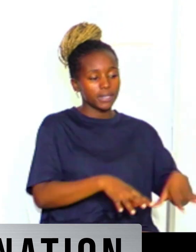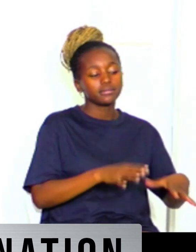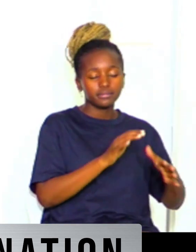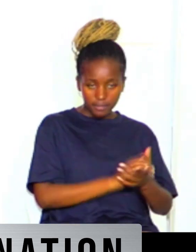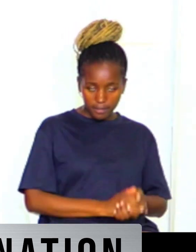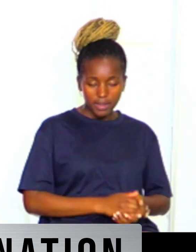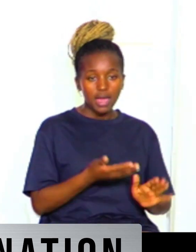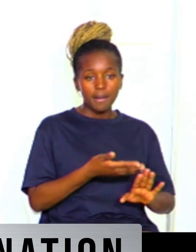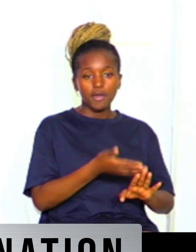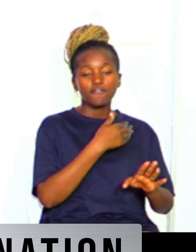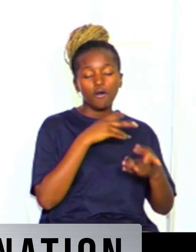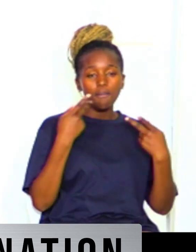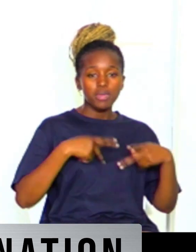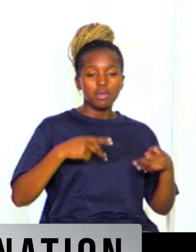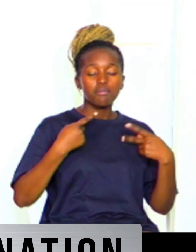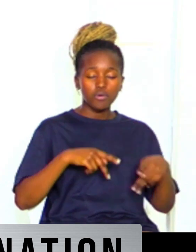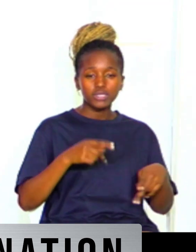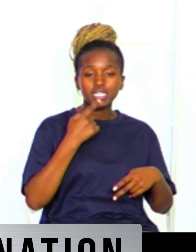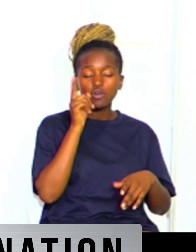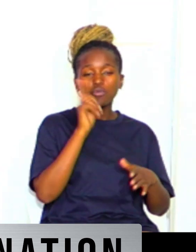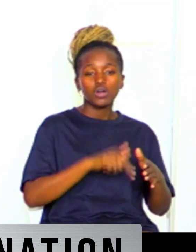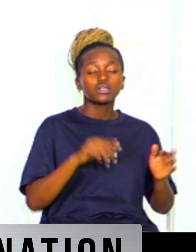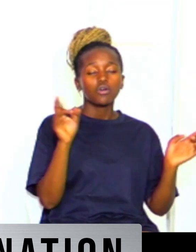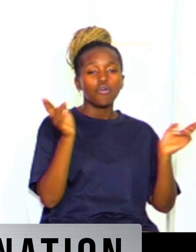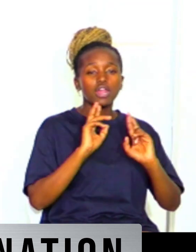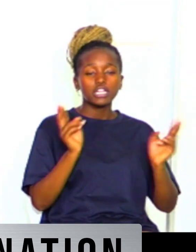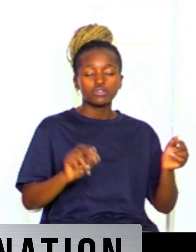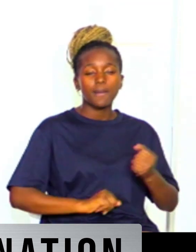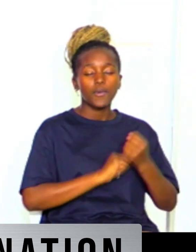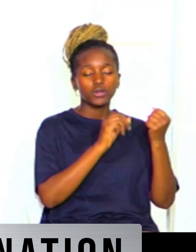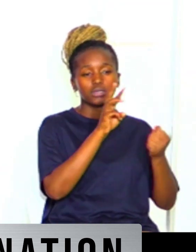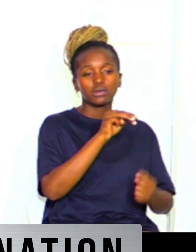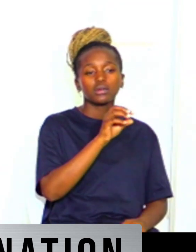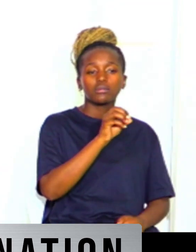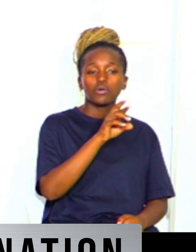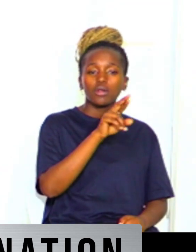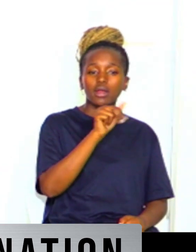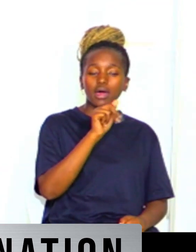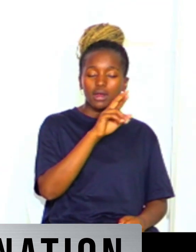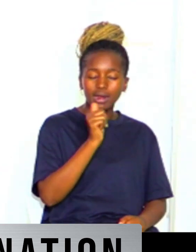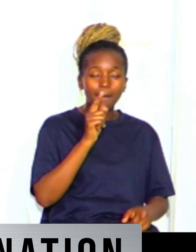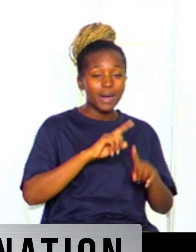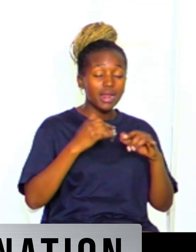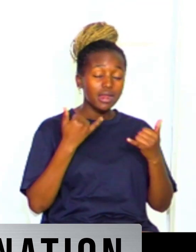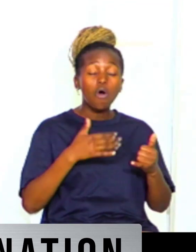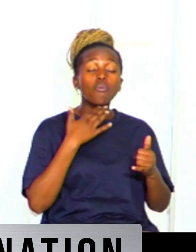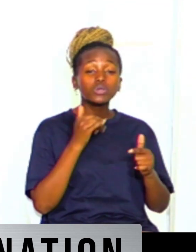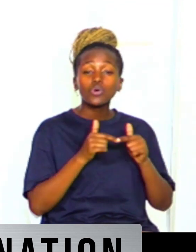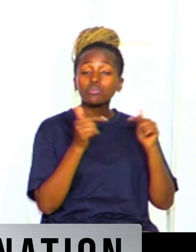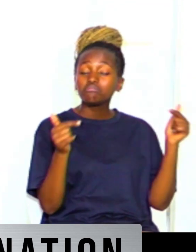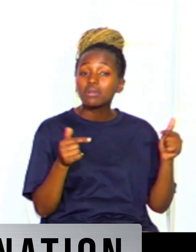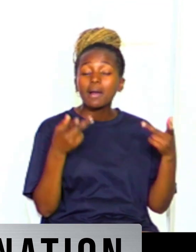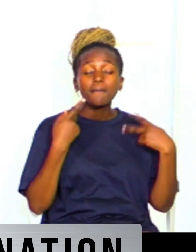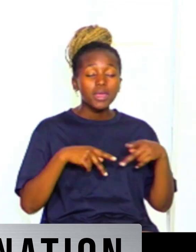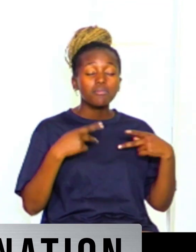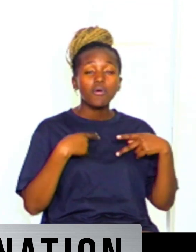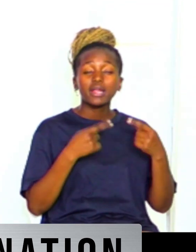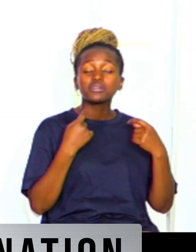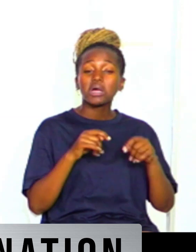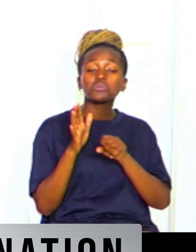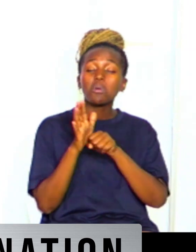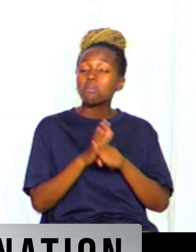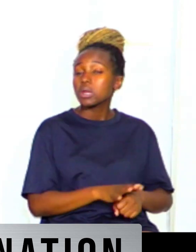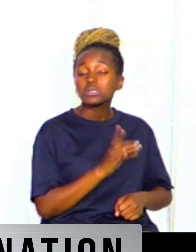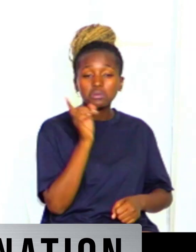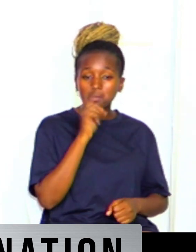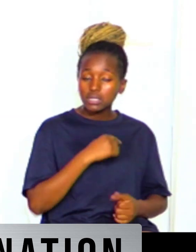Morara Kibaso hata kama pesa hana. Atoe pay bill tumchangie mpaka akuwe president. Right now, jina ya Morara iko wapi? The